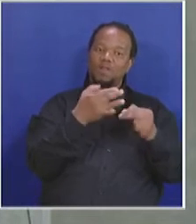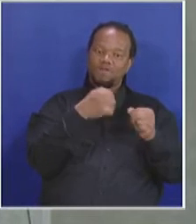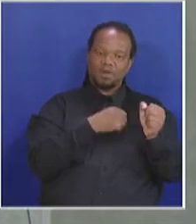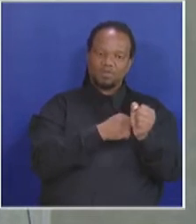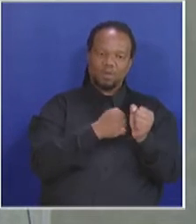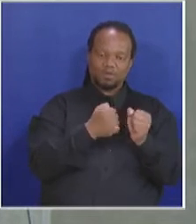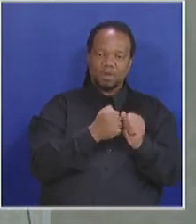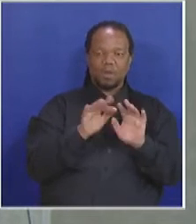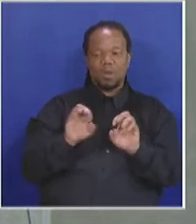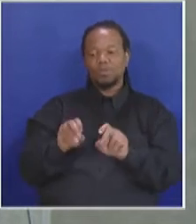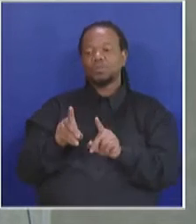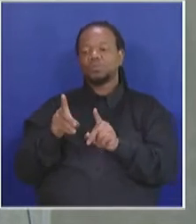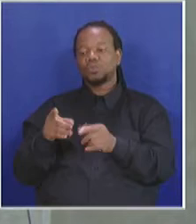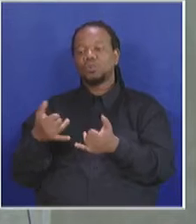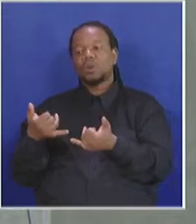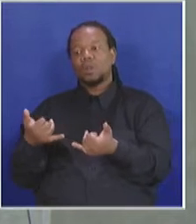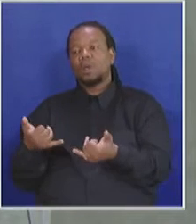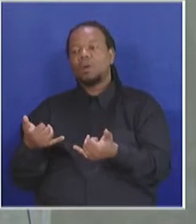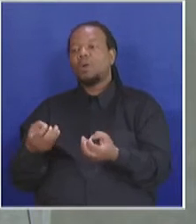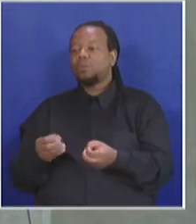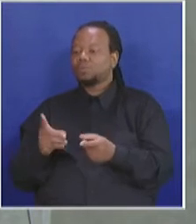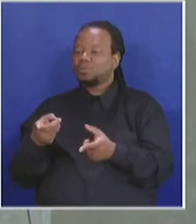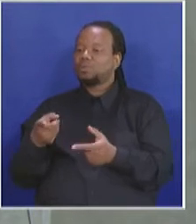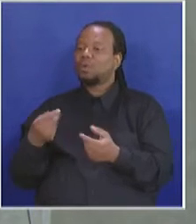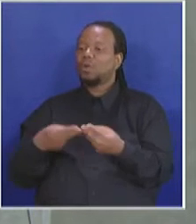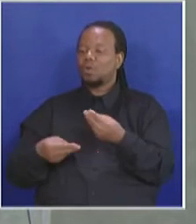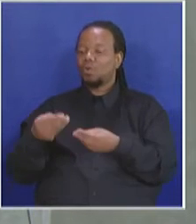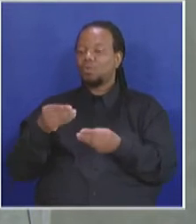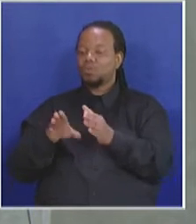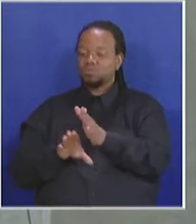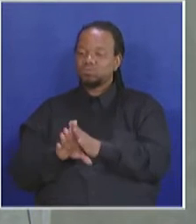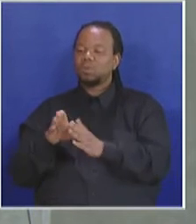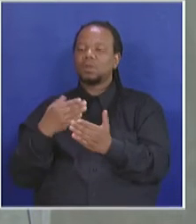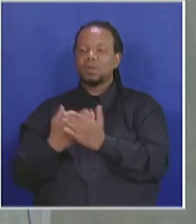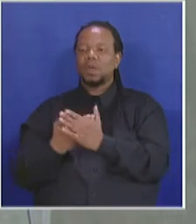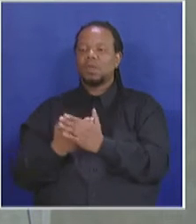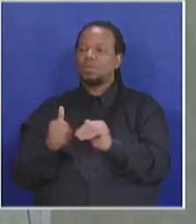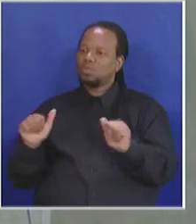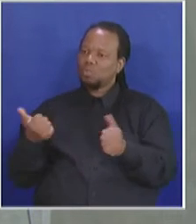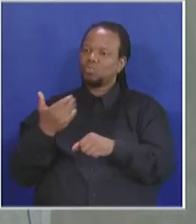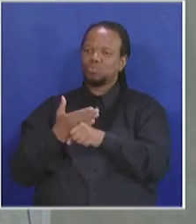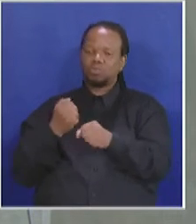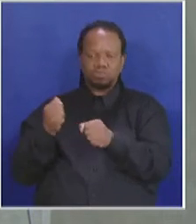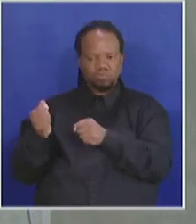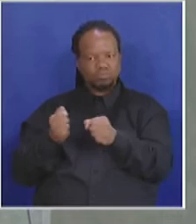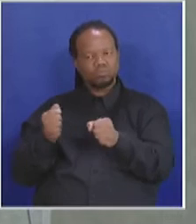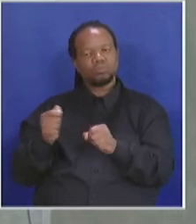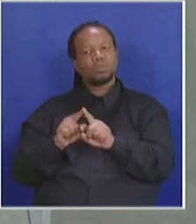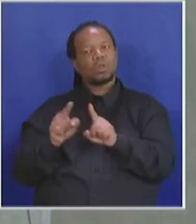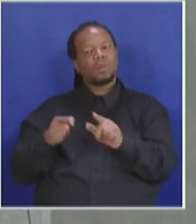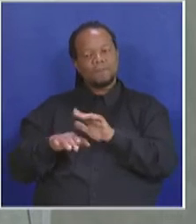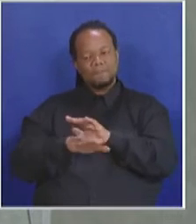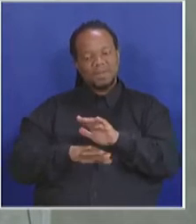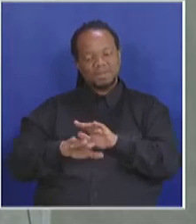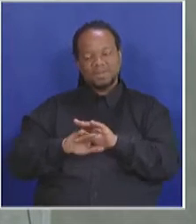away opportunities for growth in our economy, creation of much-needed jobs, and the strengthening of delivery of basic